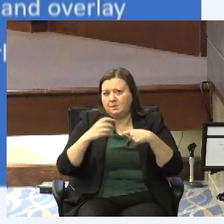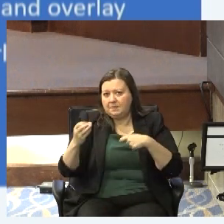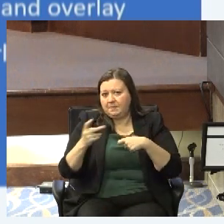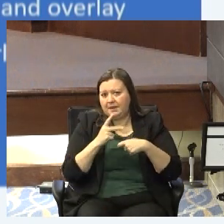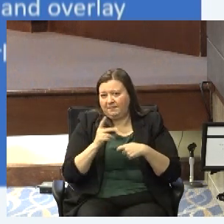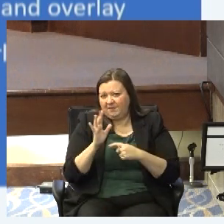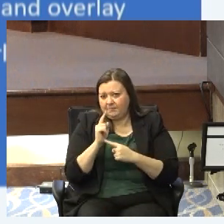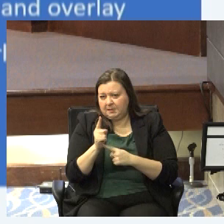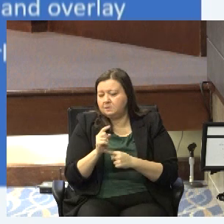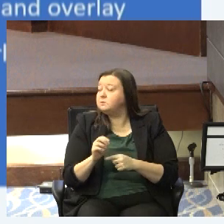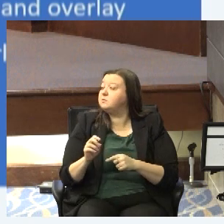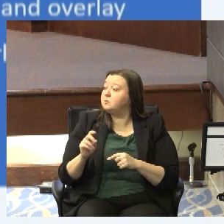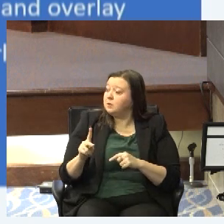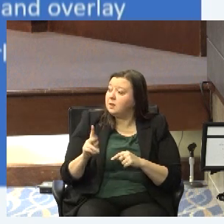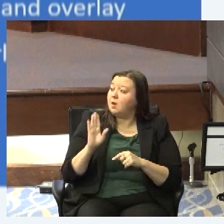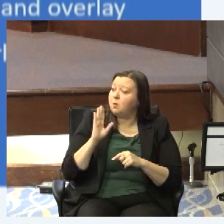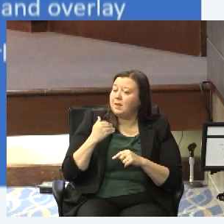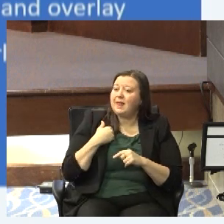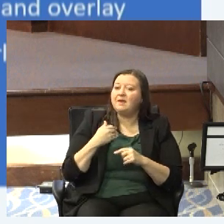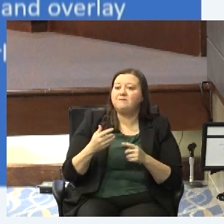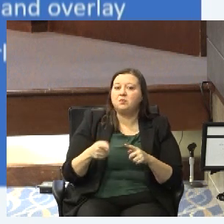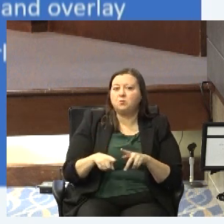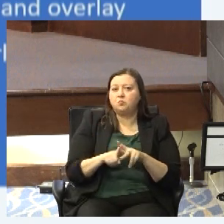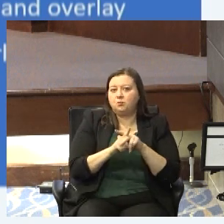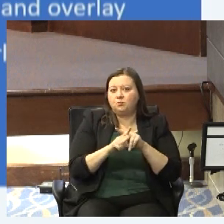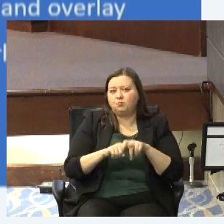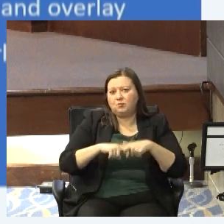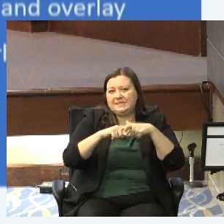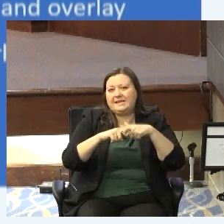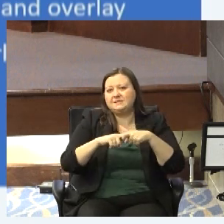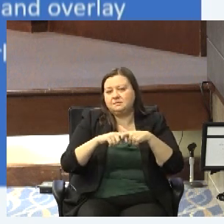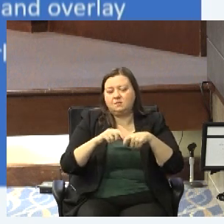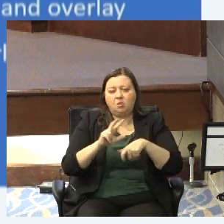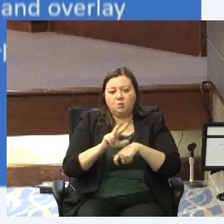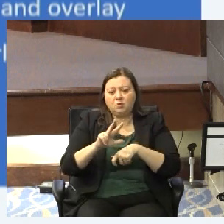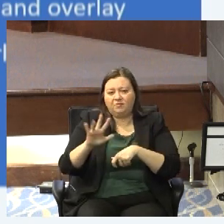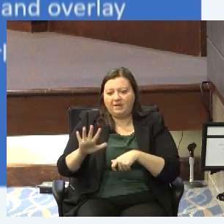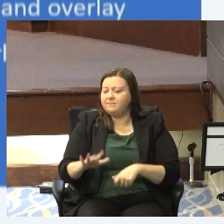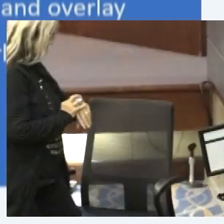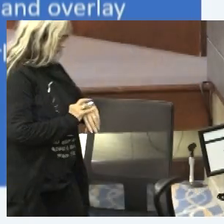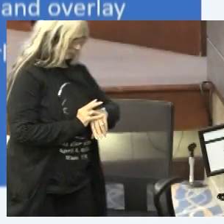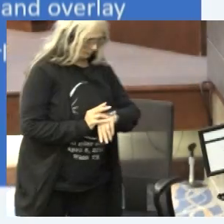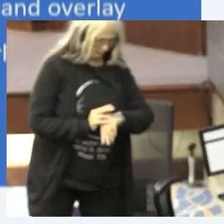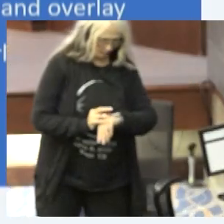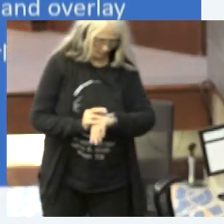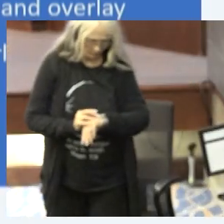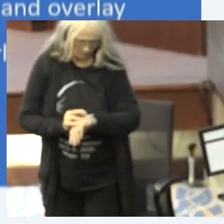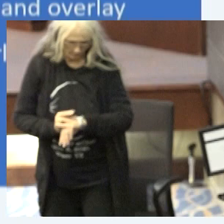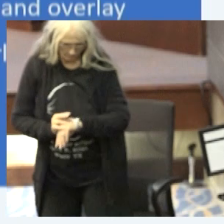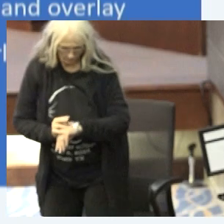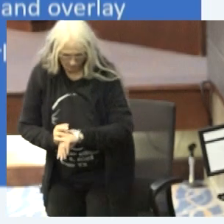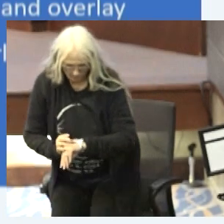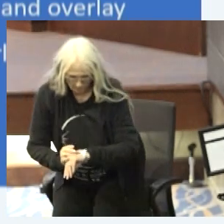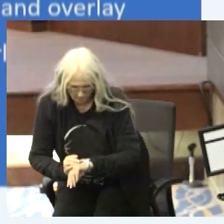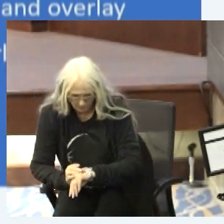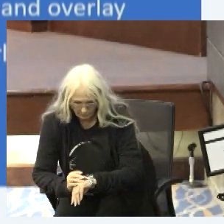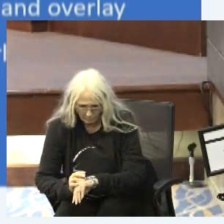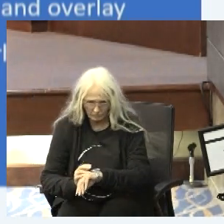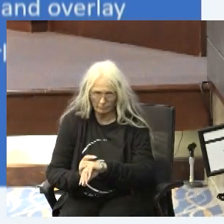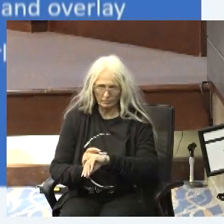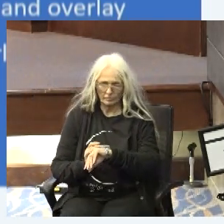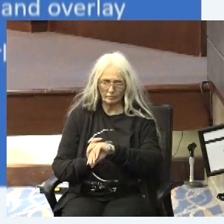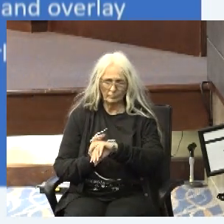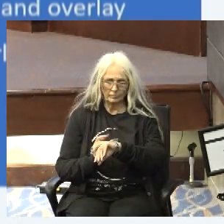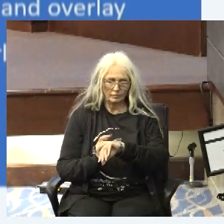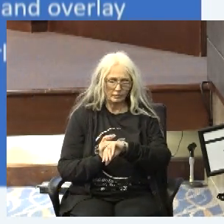few minutes. We will have a recess at 3:35 p.m. We will reconvene the meeting at